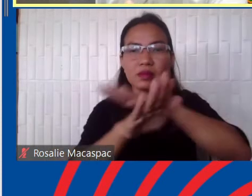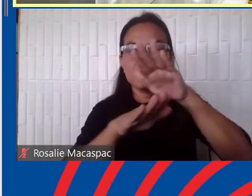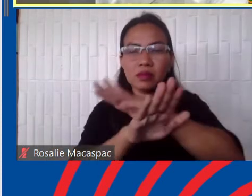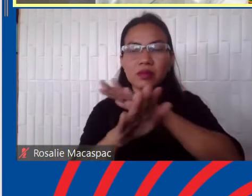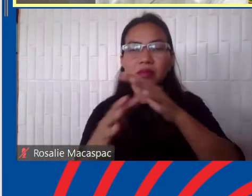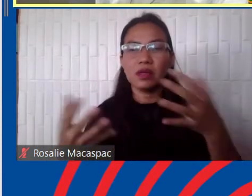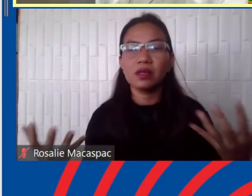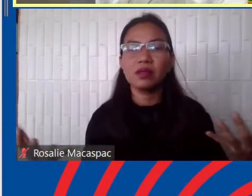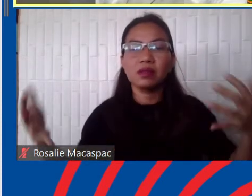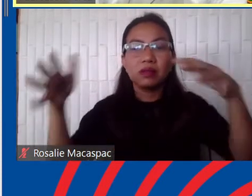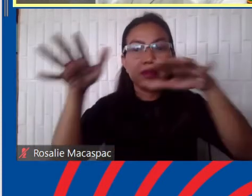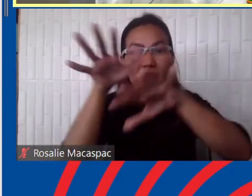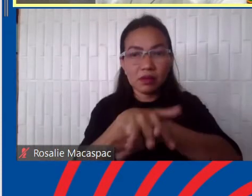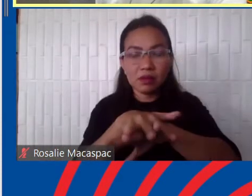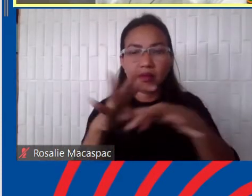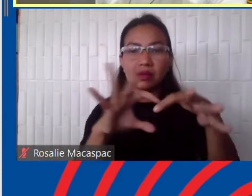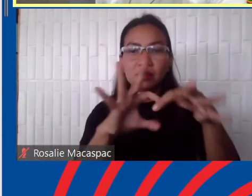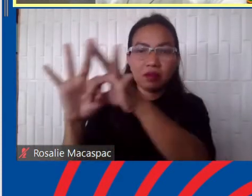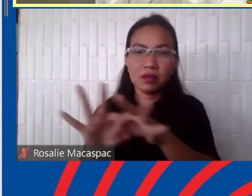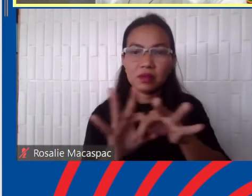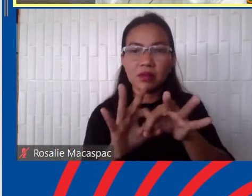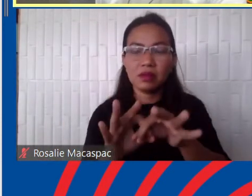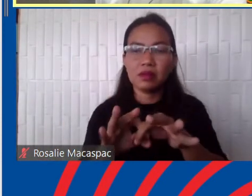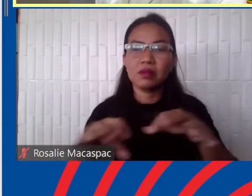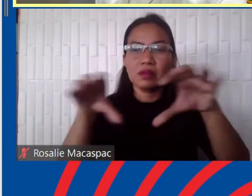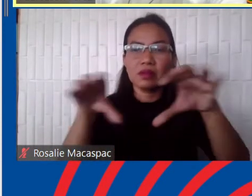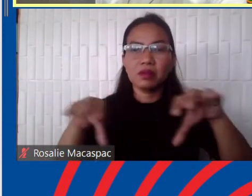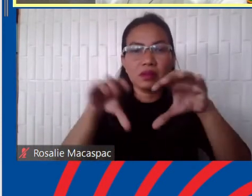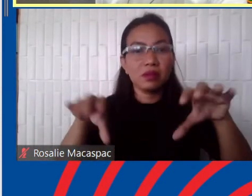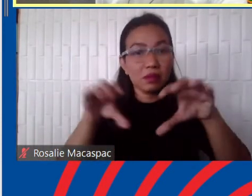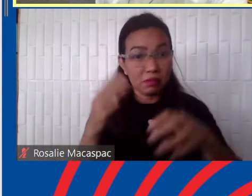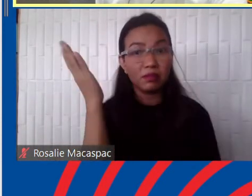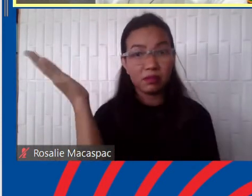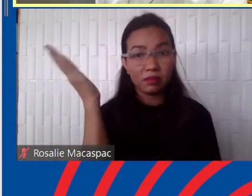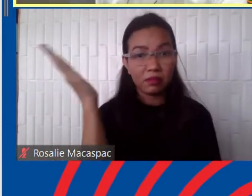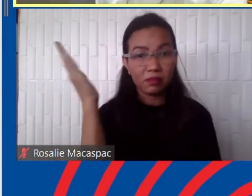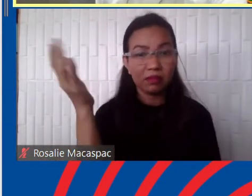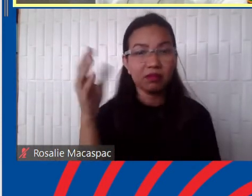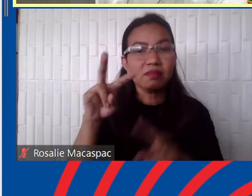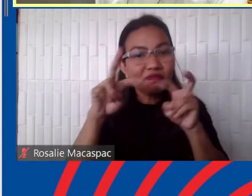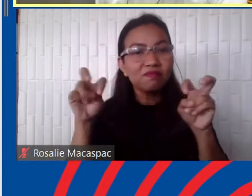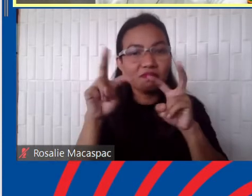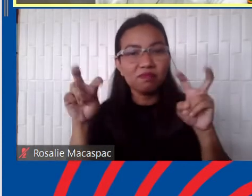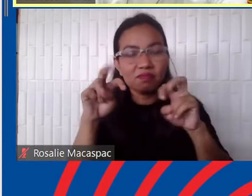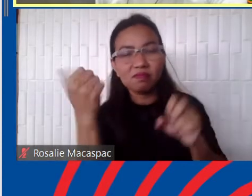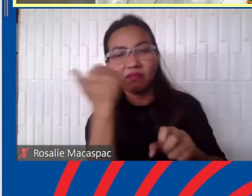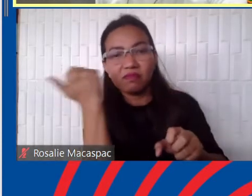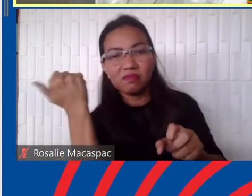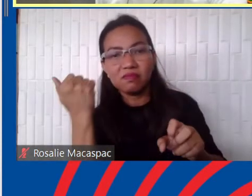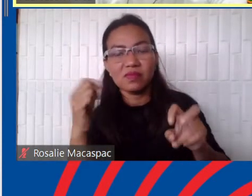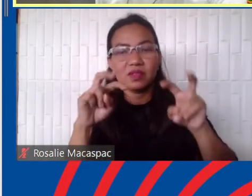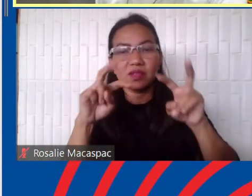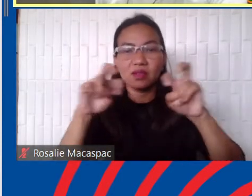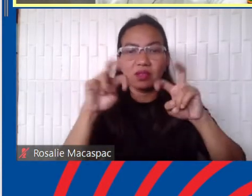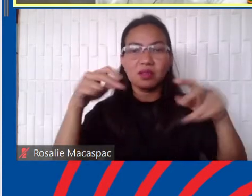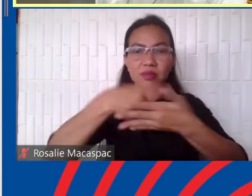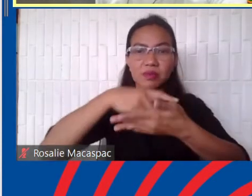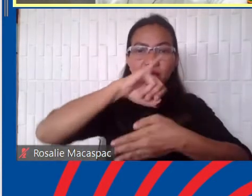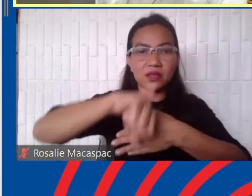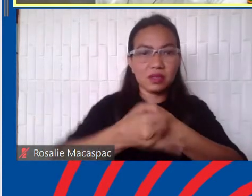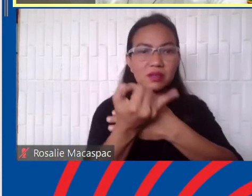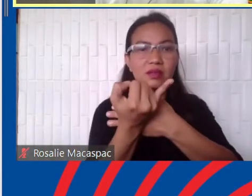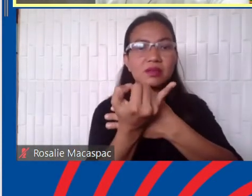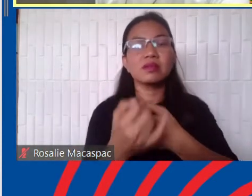work. So in this platform, what you can do is you can discover other research projects. You can